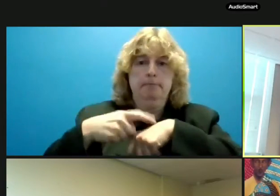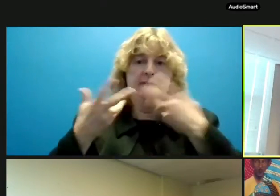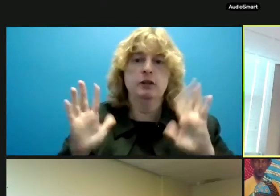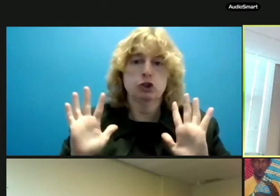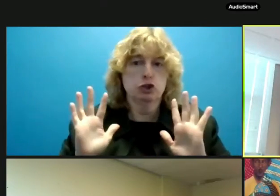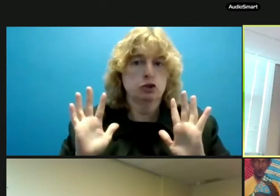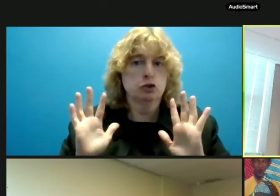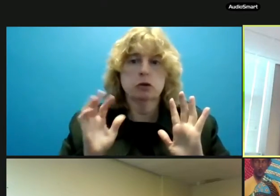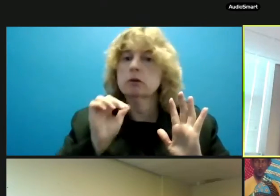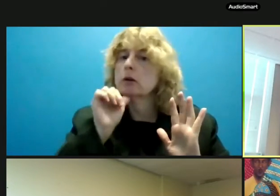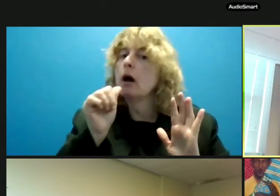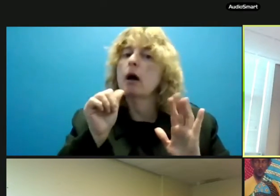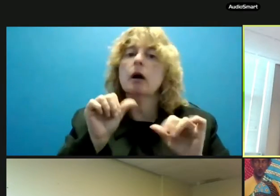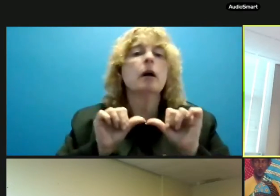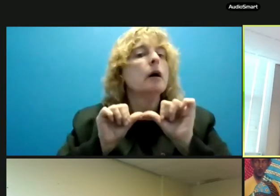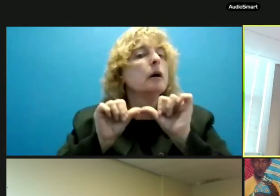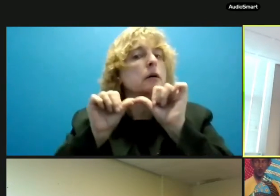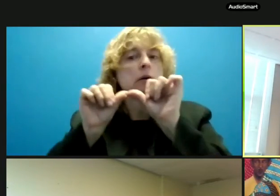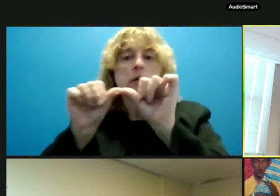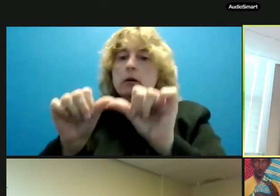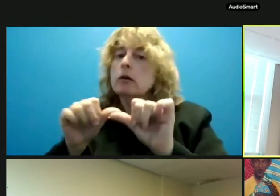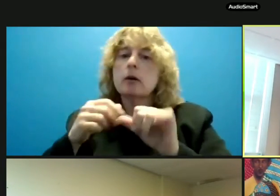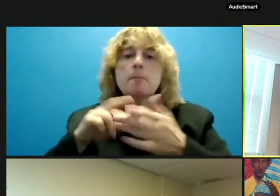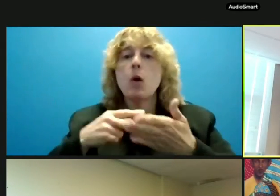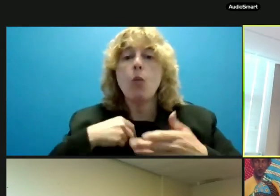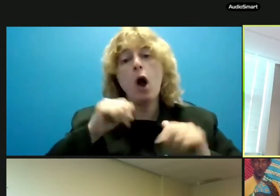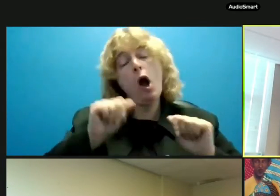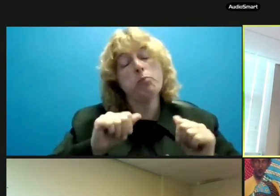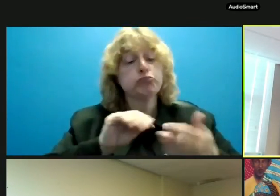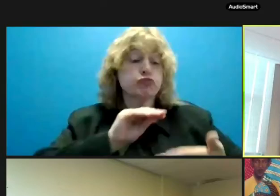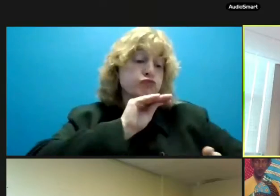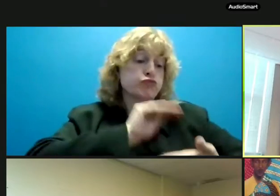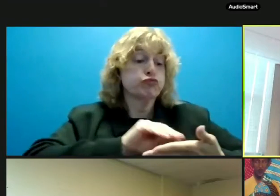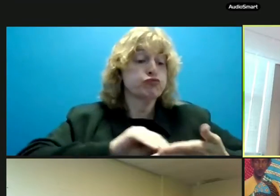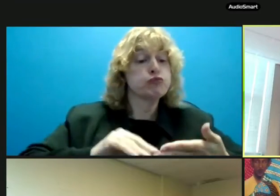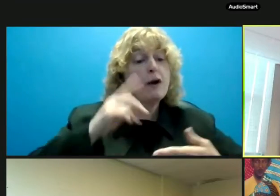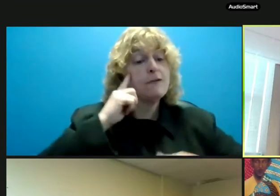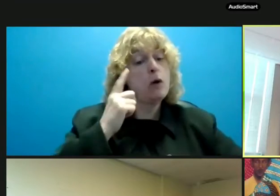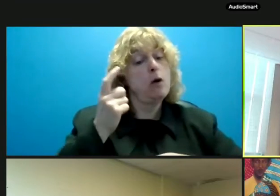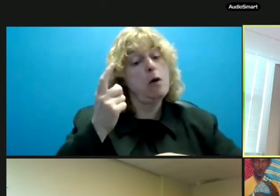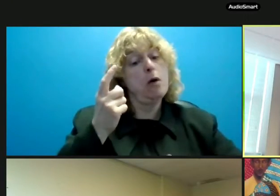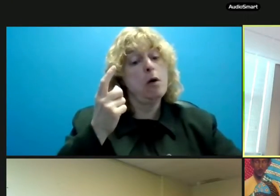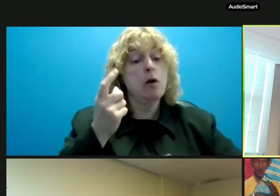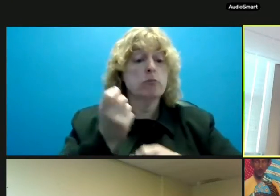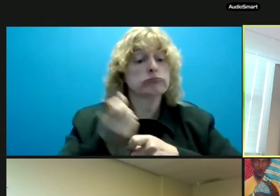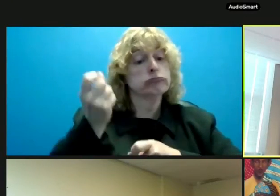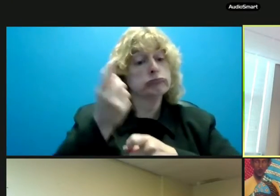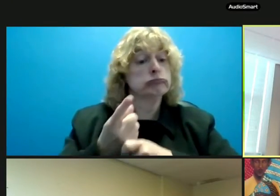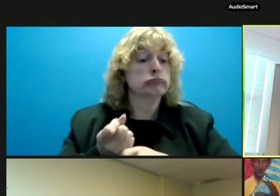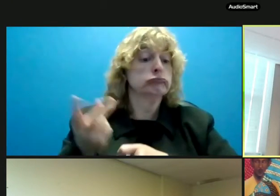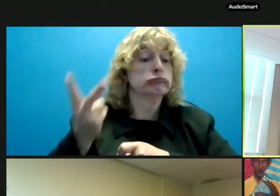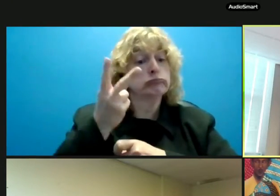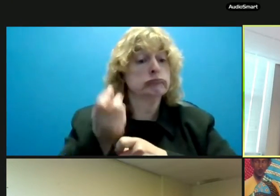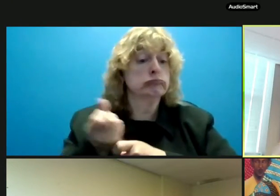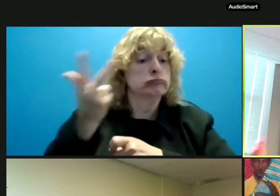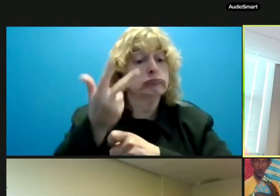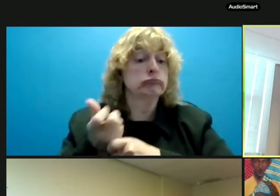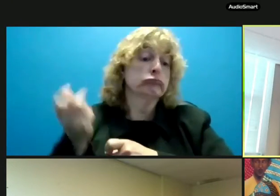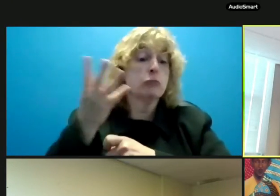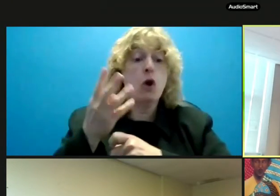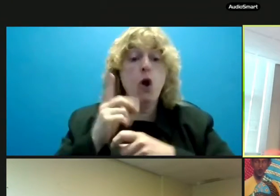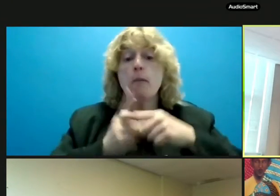essentially that means that we would not be able to use this funding per se to increase salaries